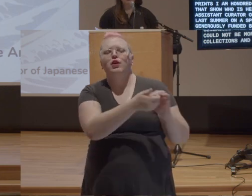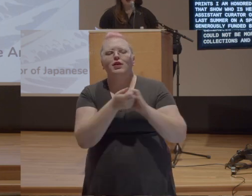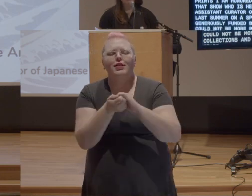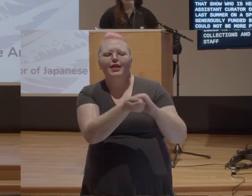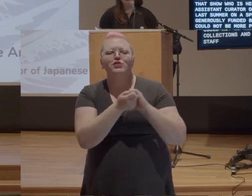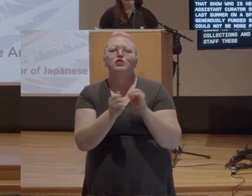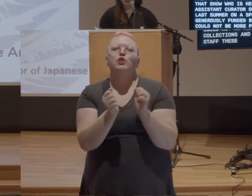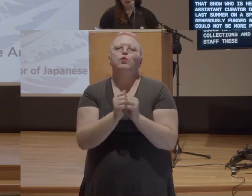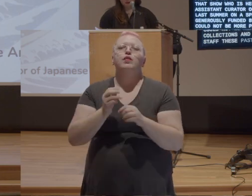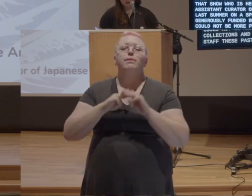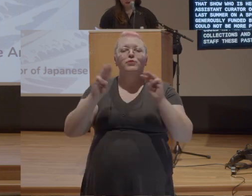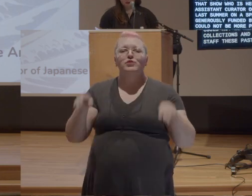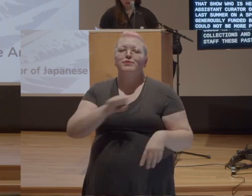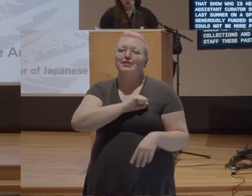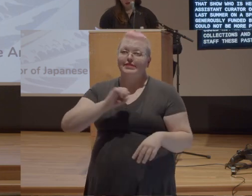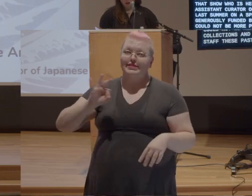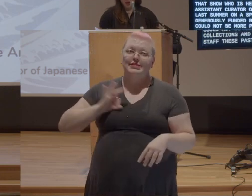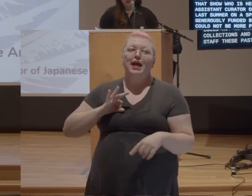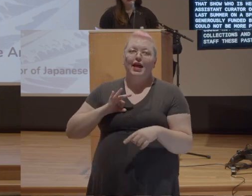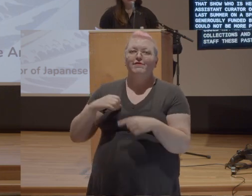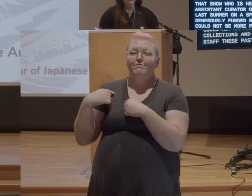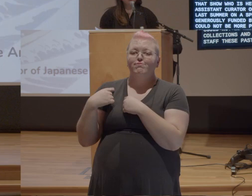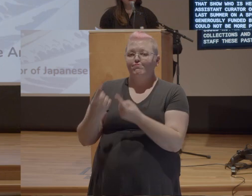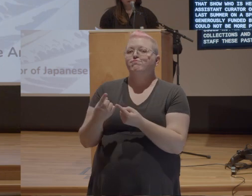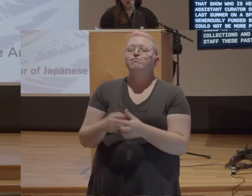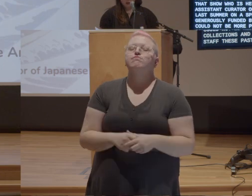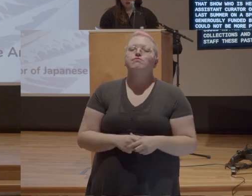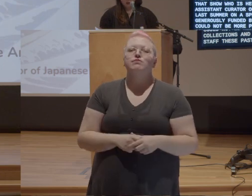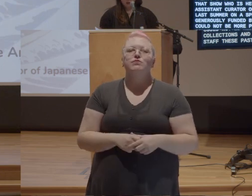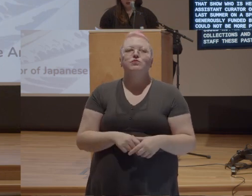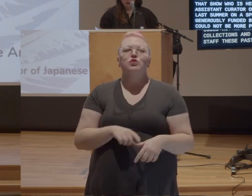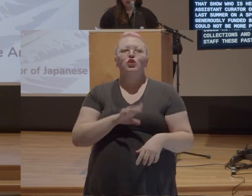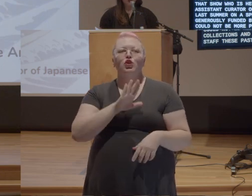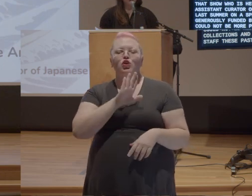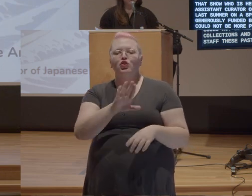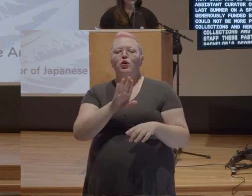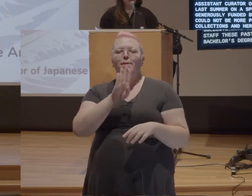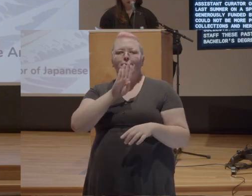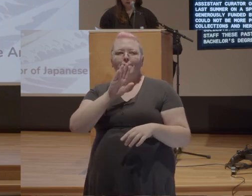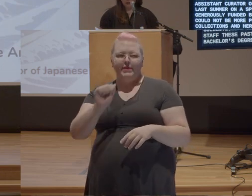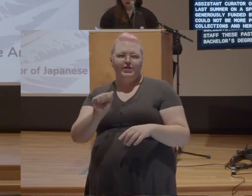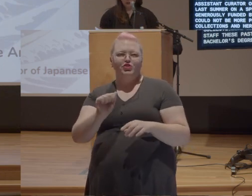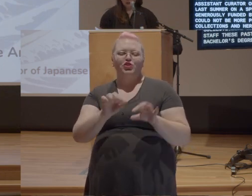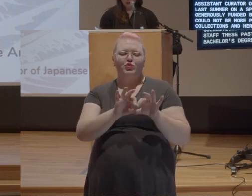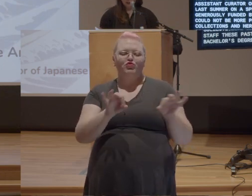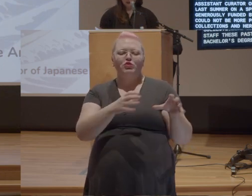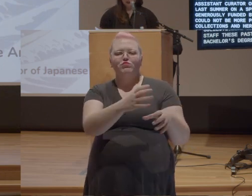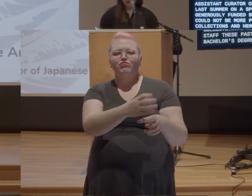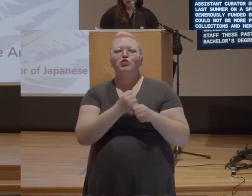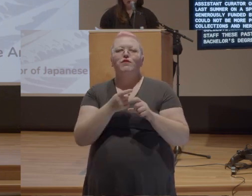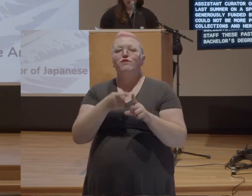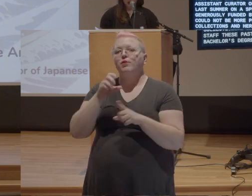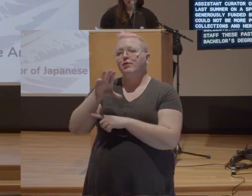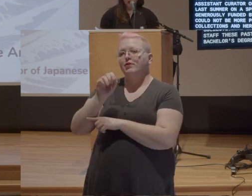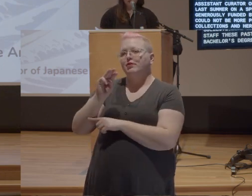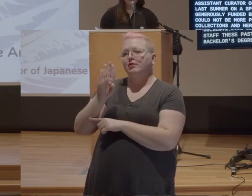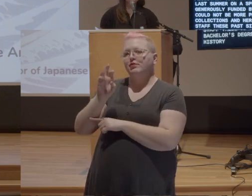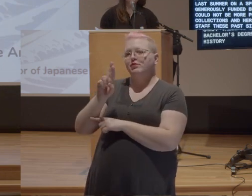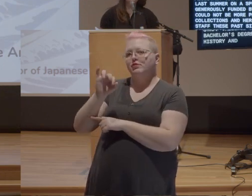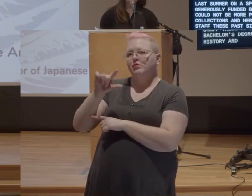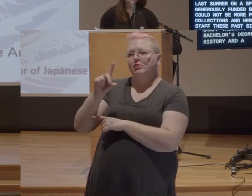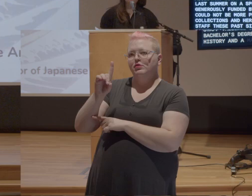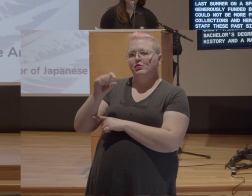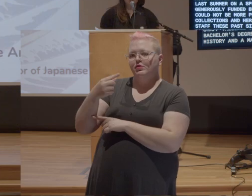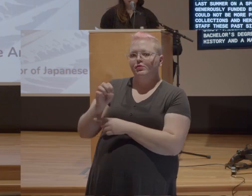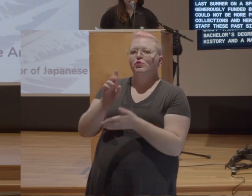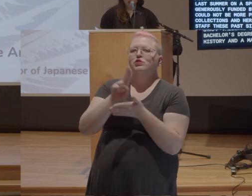staff these past 6 months. Helen earned her bachelor's degree at Cambridge University in art history and a master's